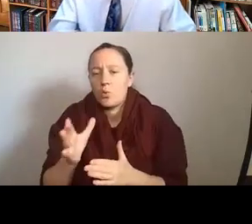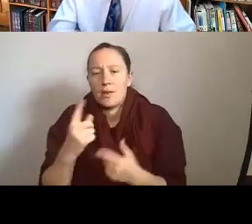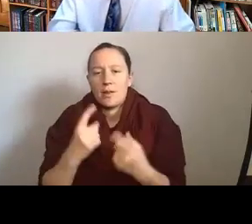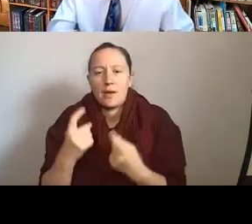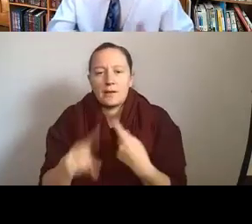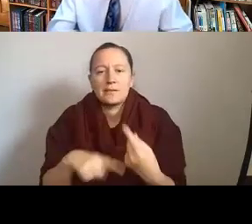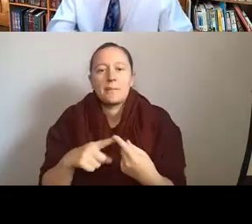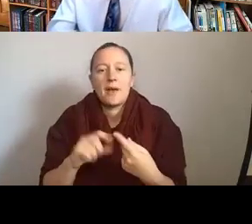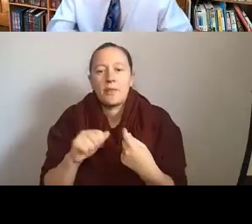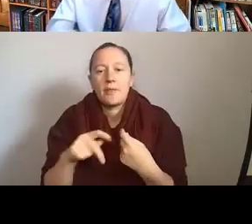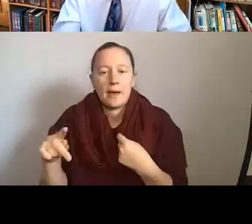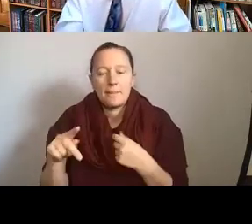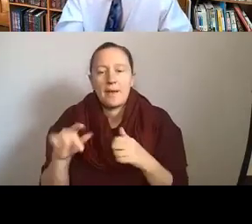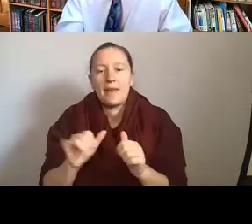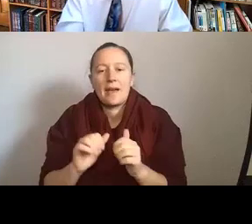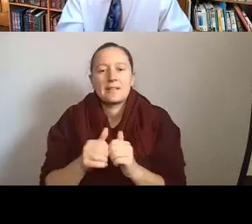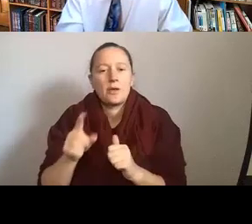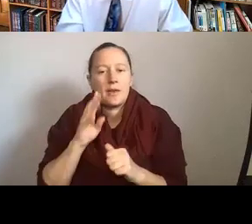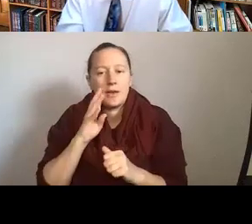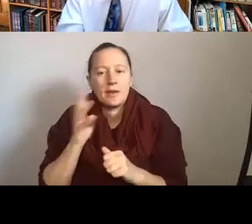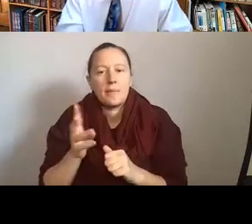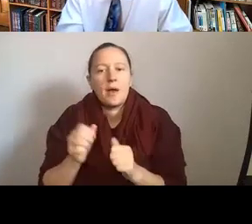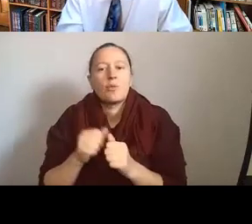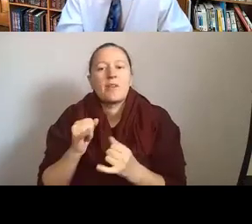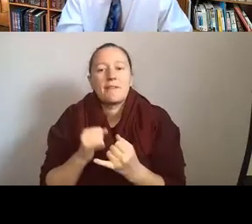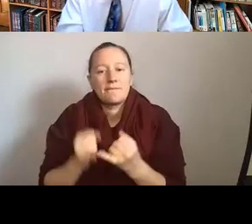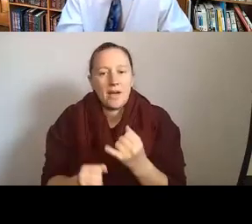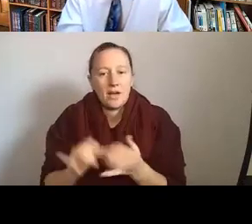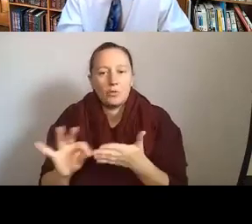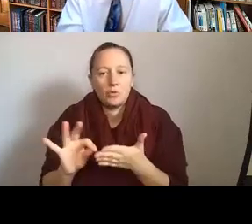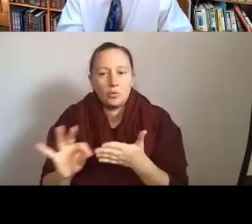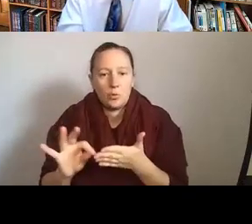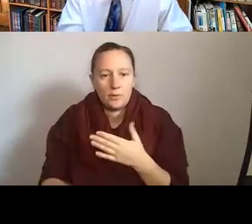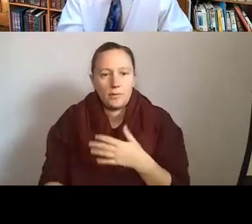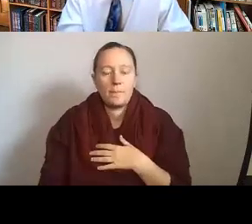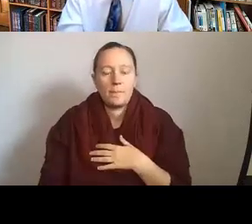application. And that's how they come up with the final score.